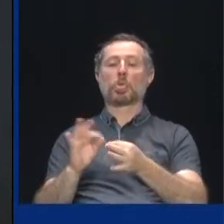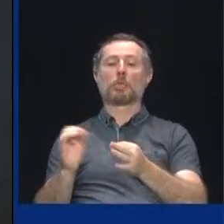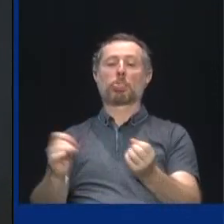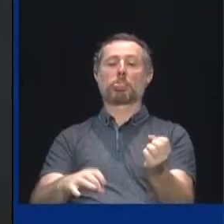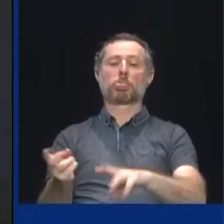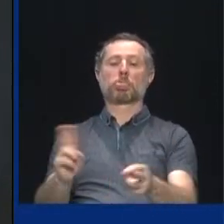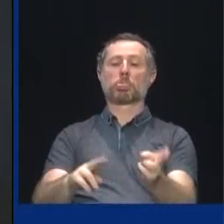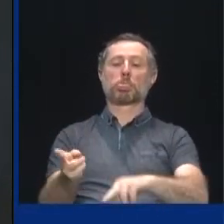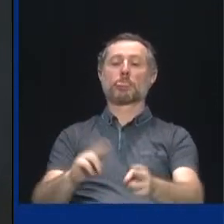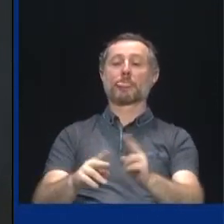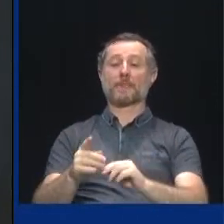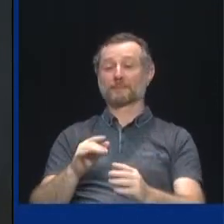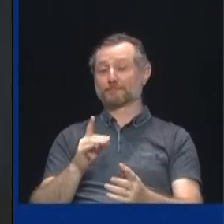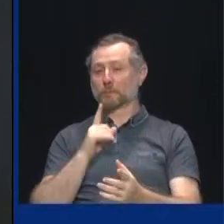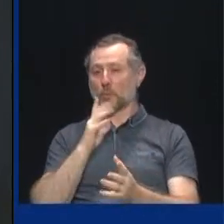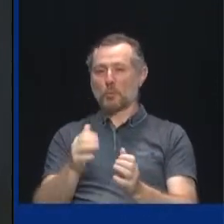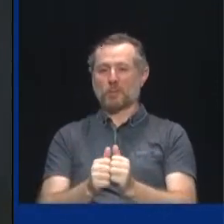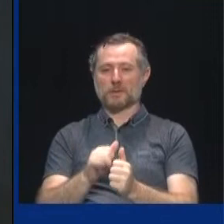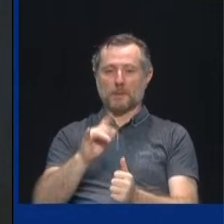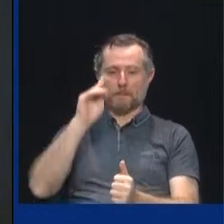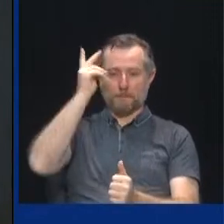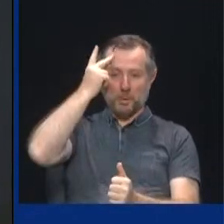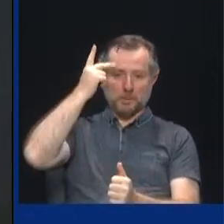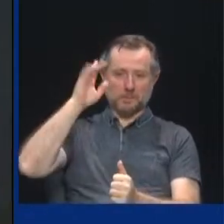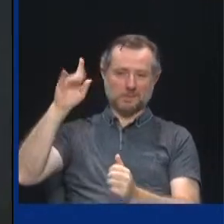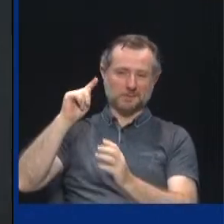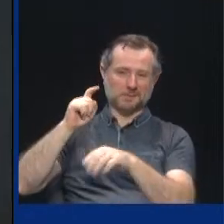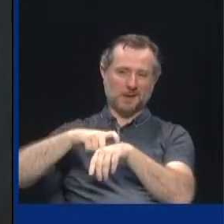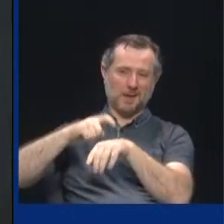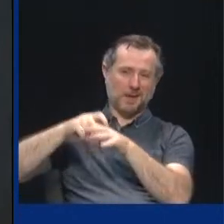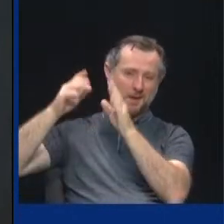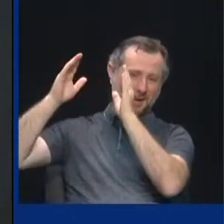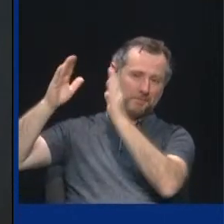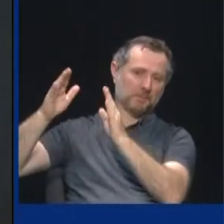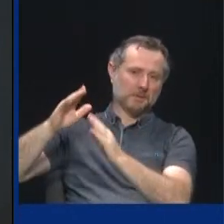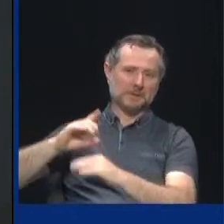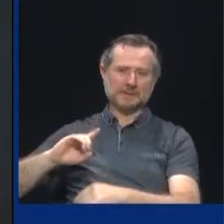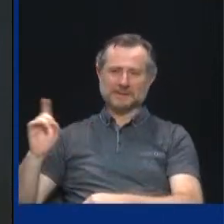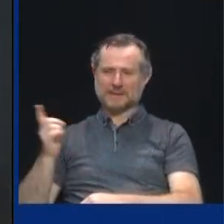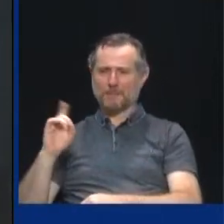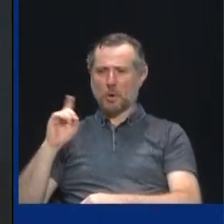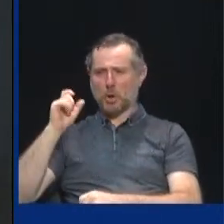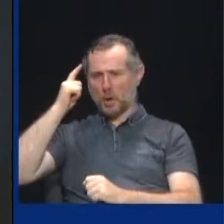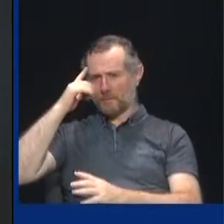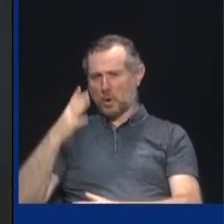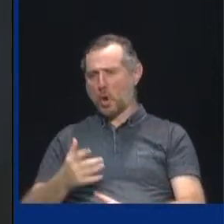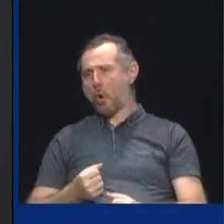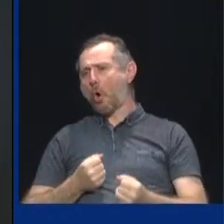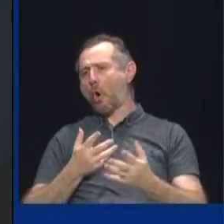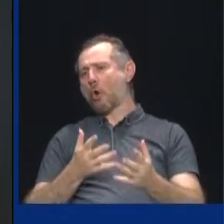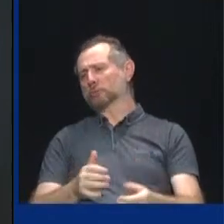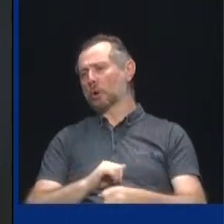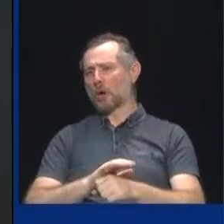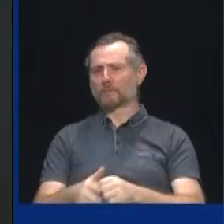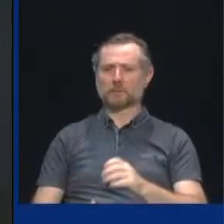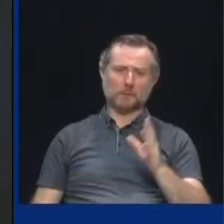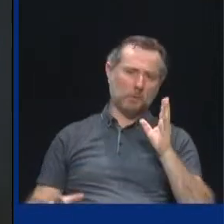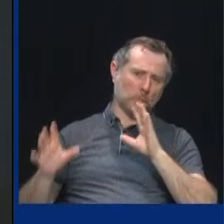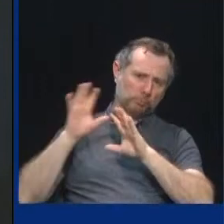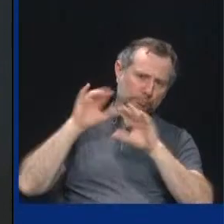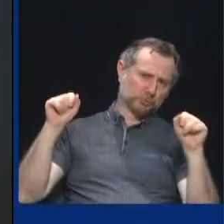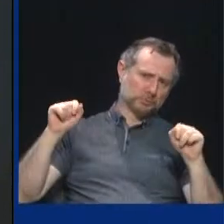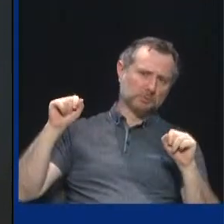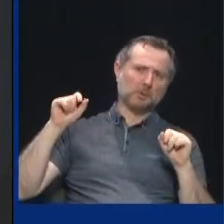the politics of the time. Democratic governors caused COVID. President had nothing to do with